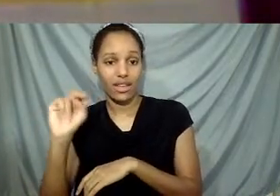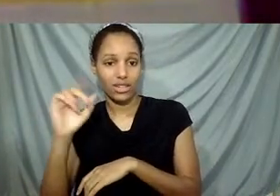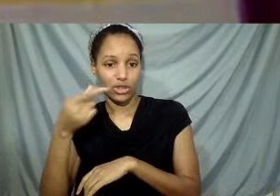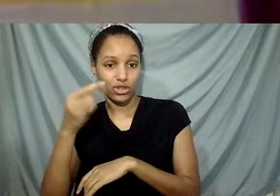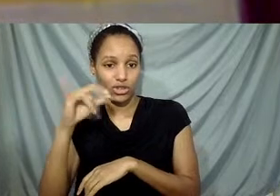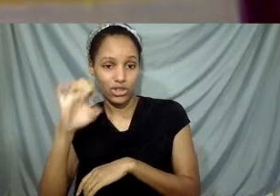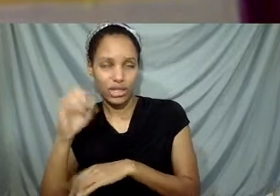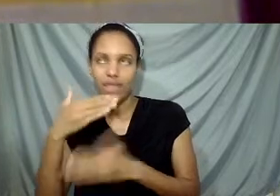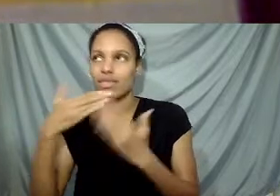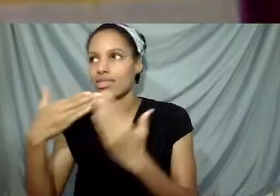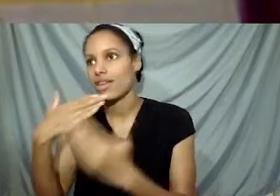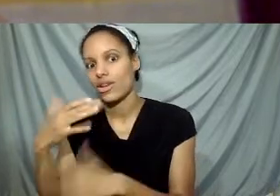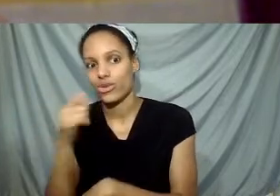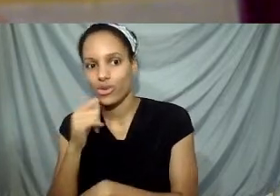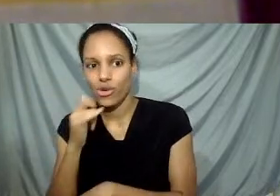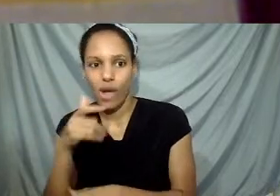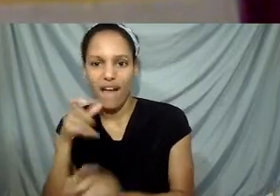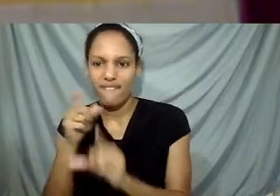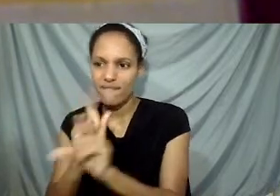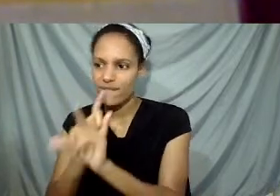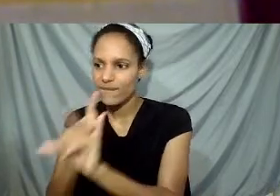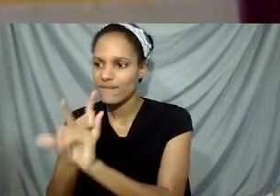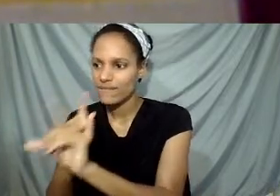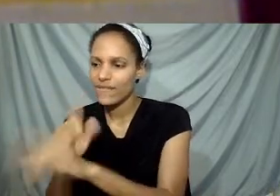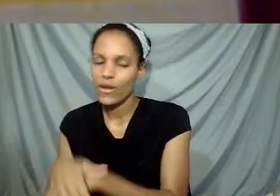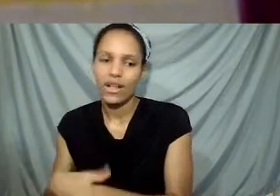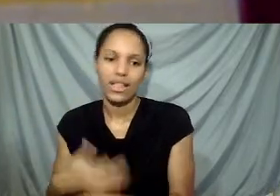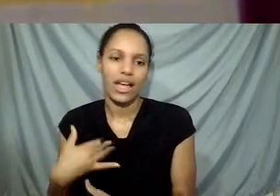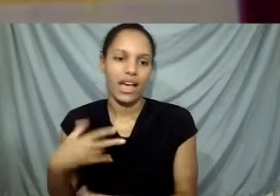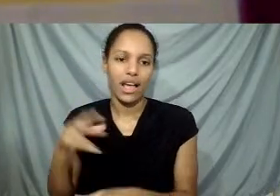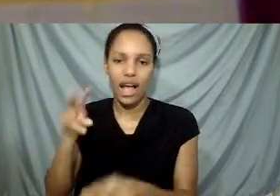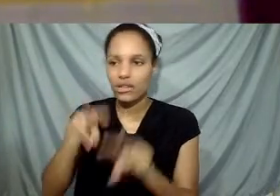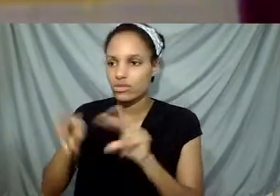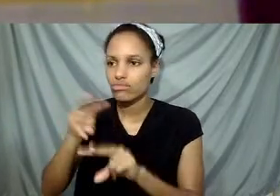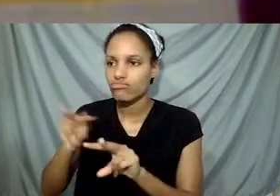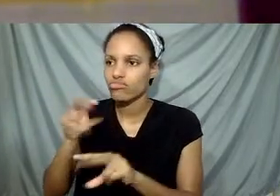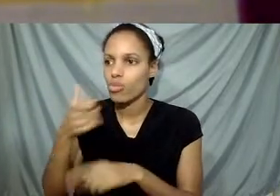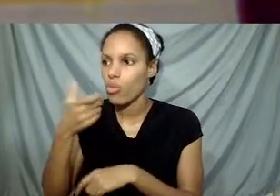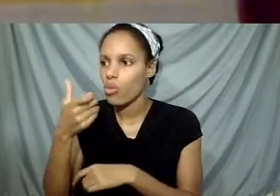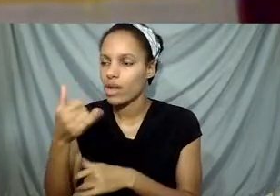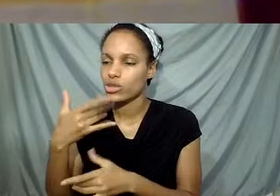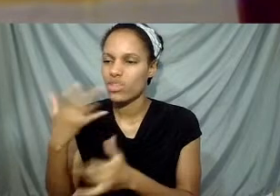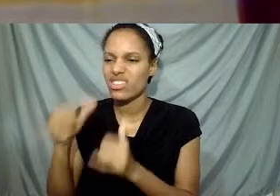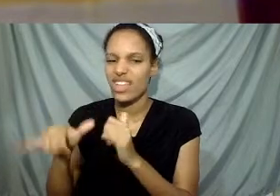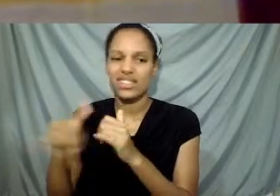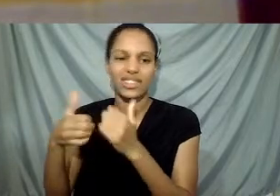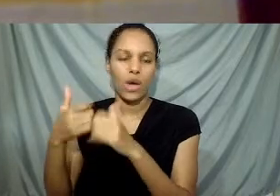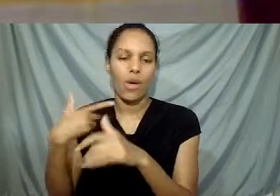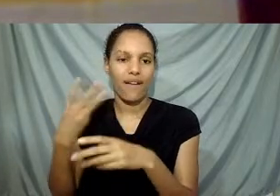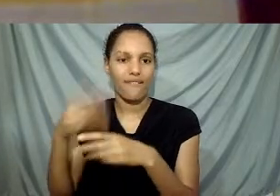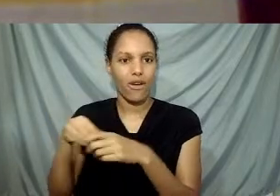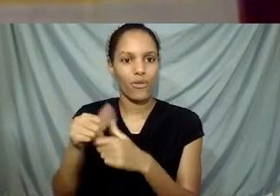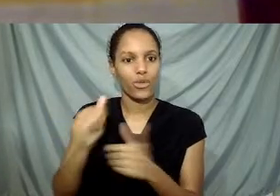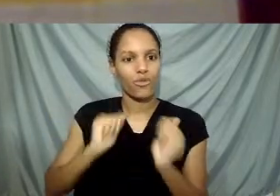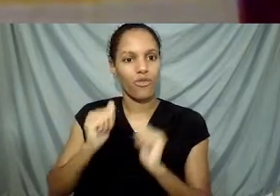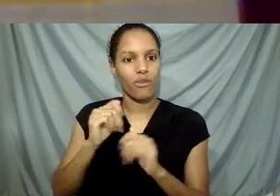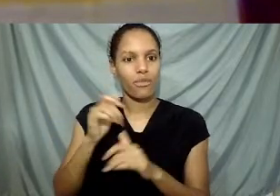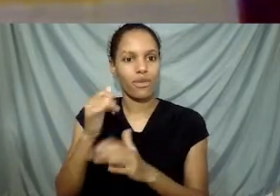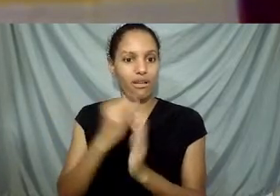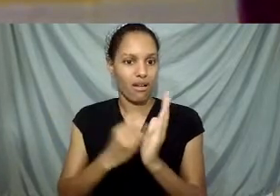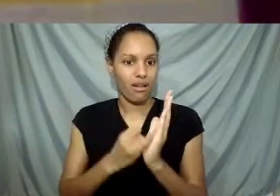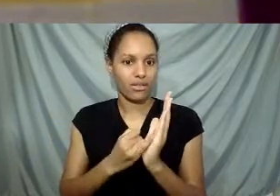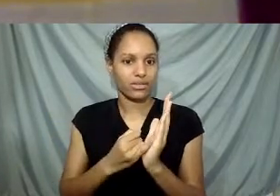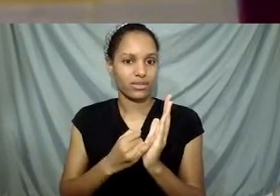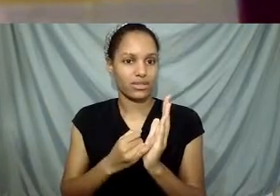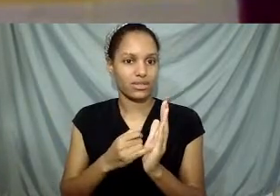like a hawk, and I got into professional performing arts. I have to big up my sister. She's 2 years older than me. She